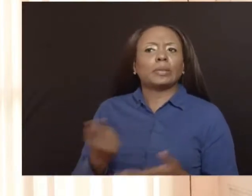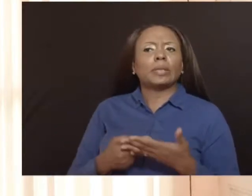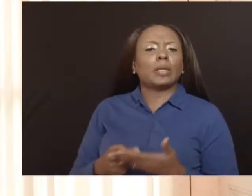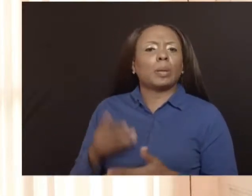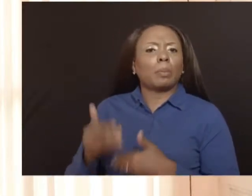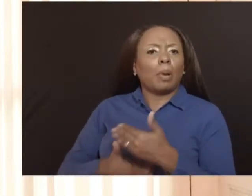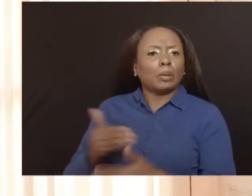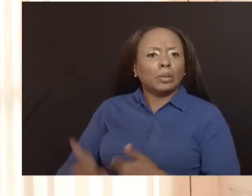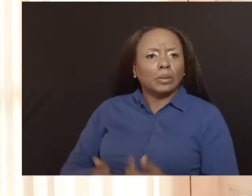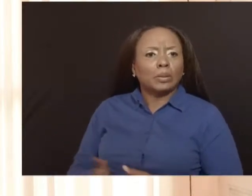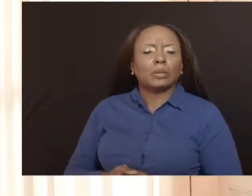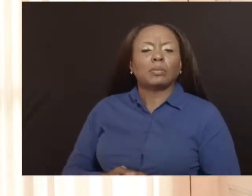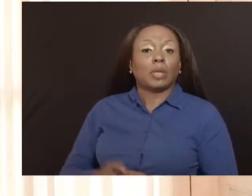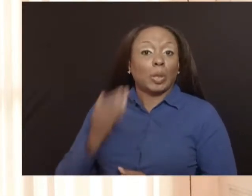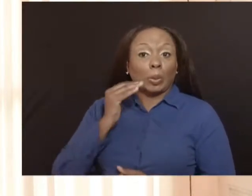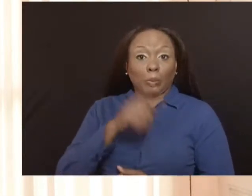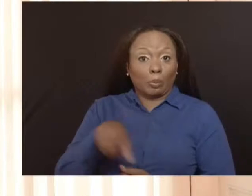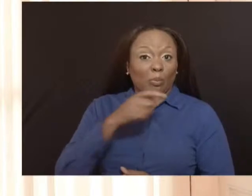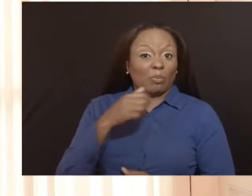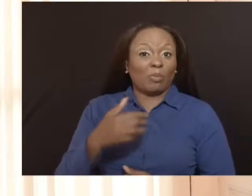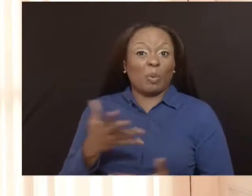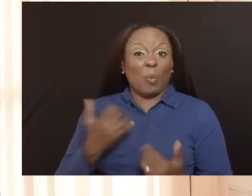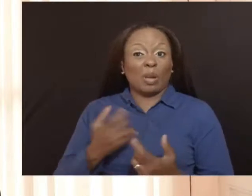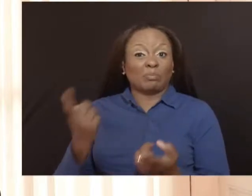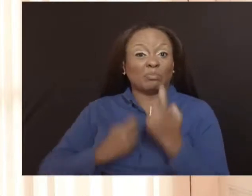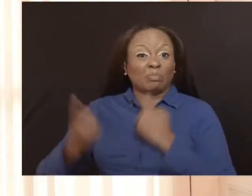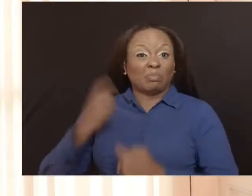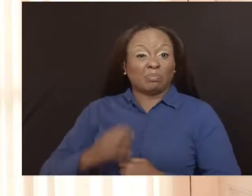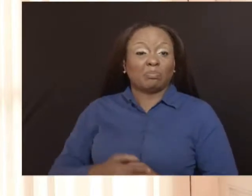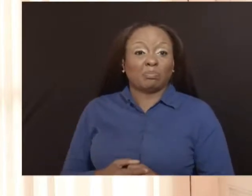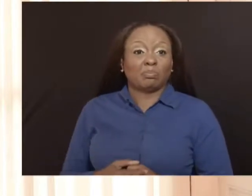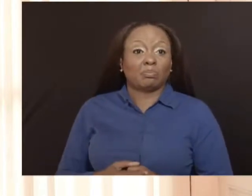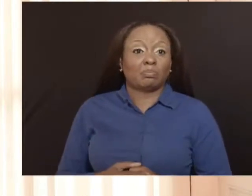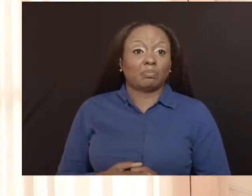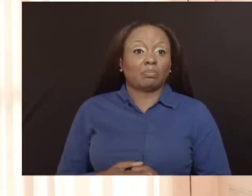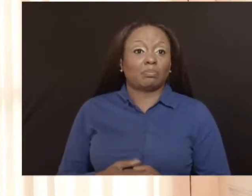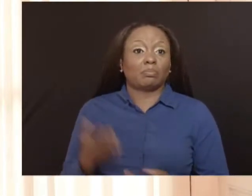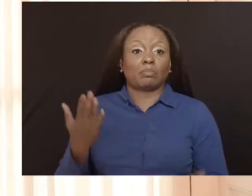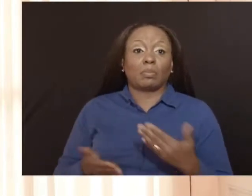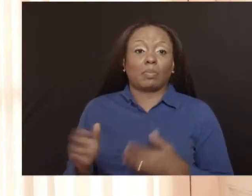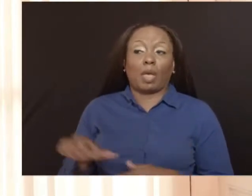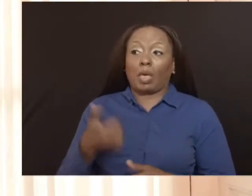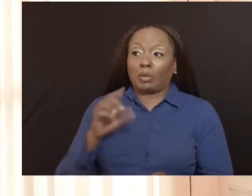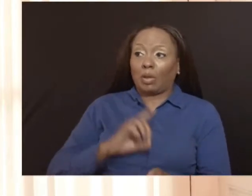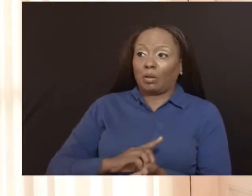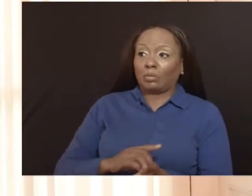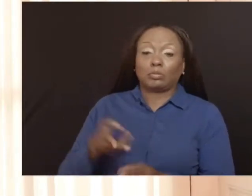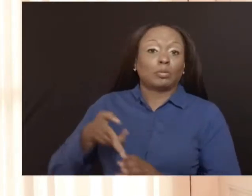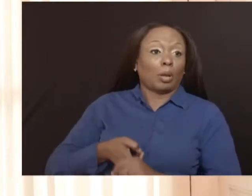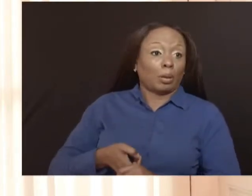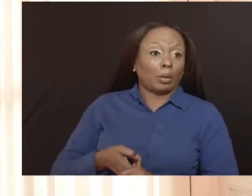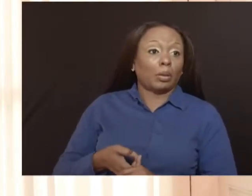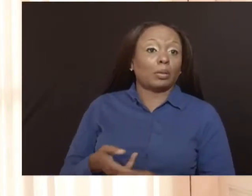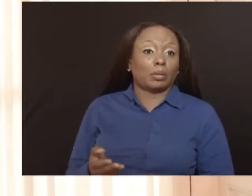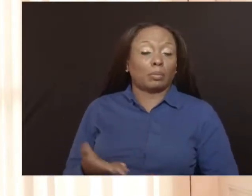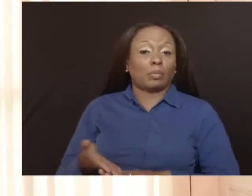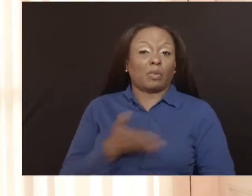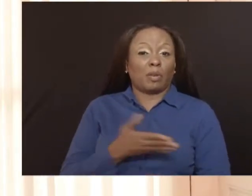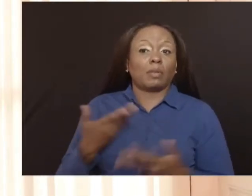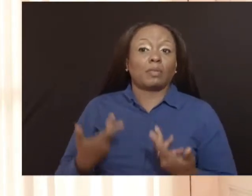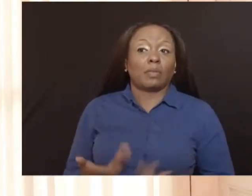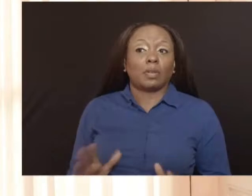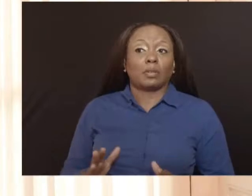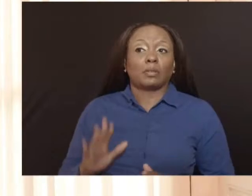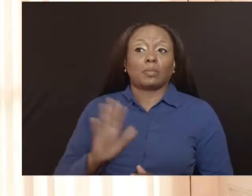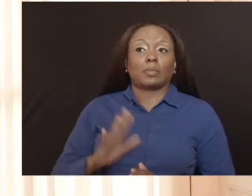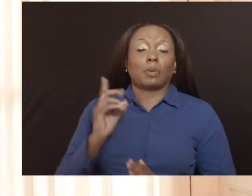know that you have many questions. We are likely to be joined by other doctors as well before we finish this program